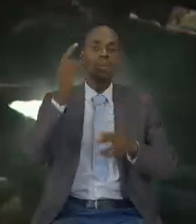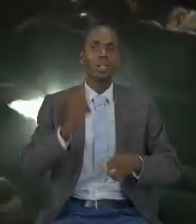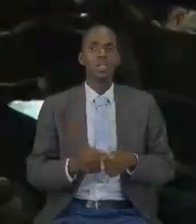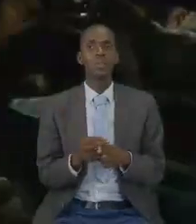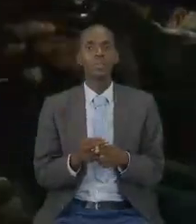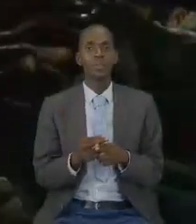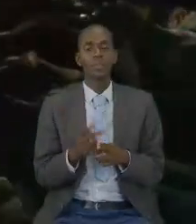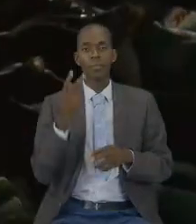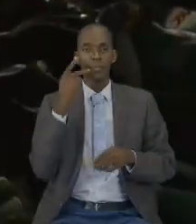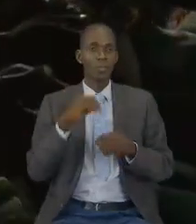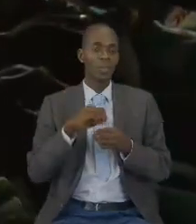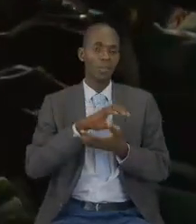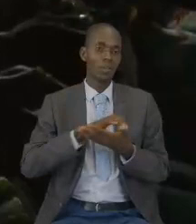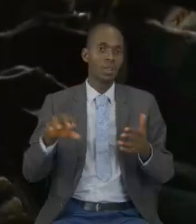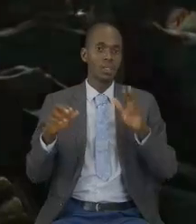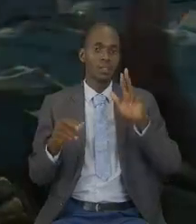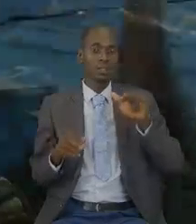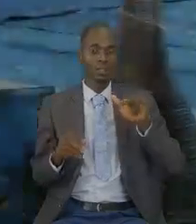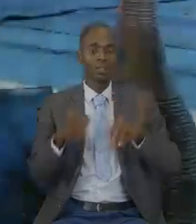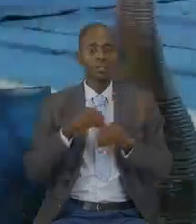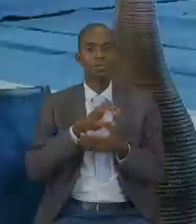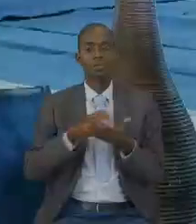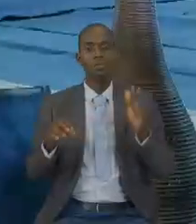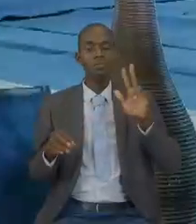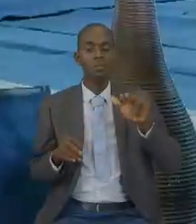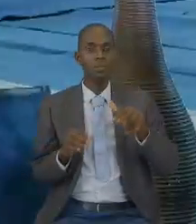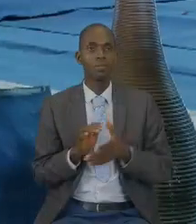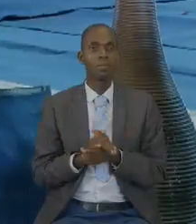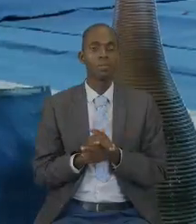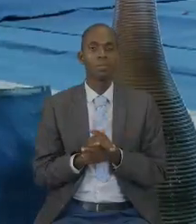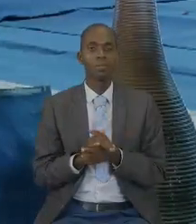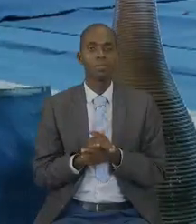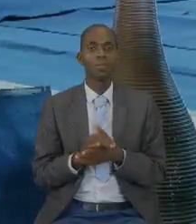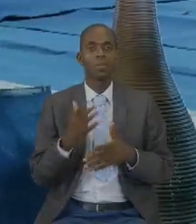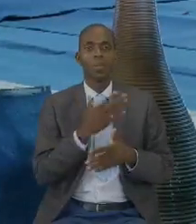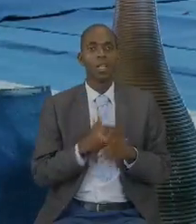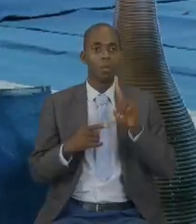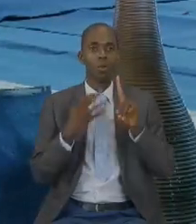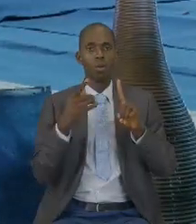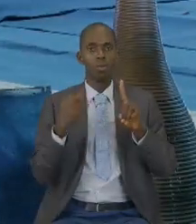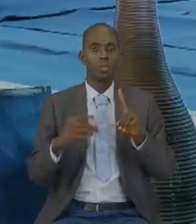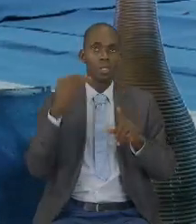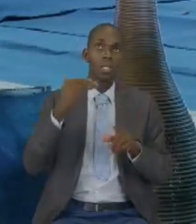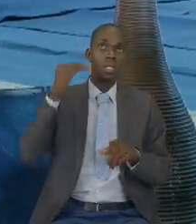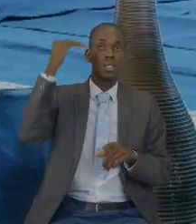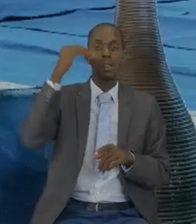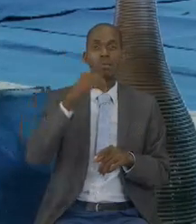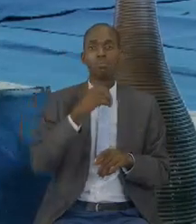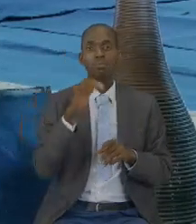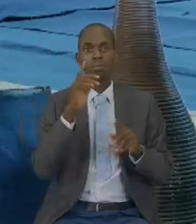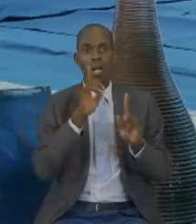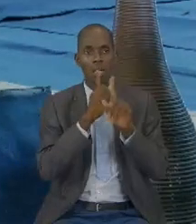And look at verse 13 says, in verse 13 it says, and one of the elders answered, saying unto